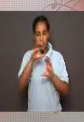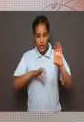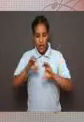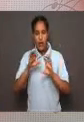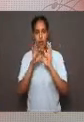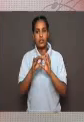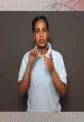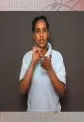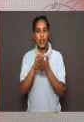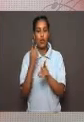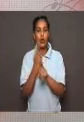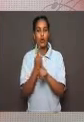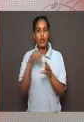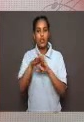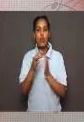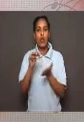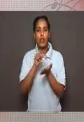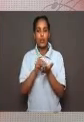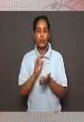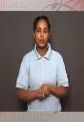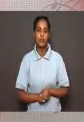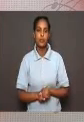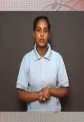that occurs in molecules.